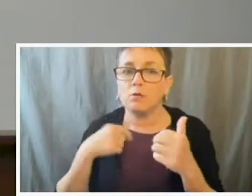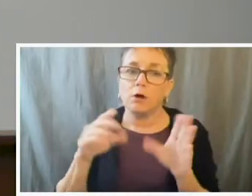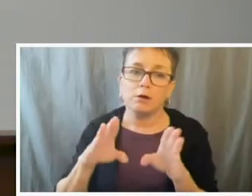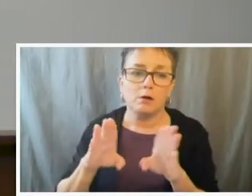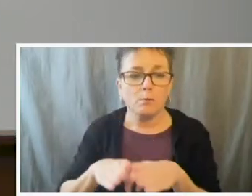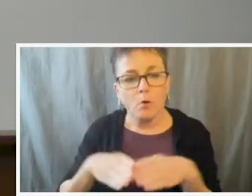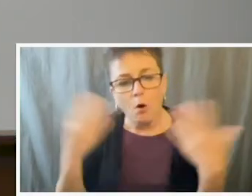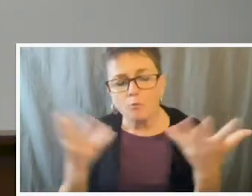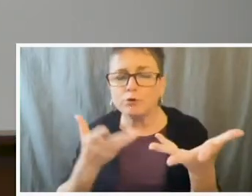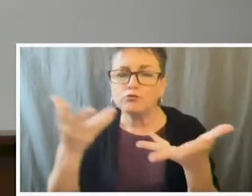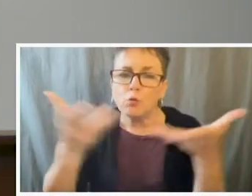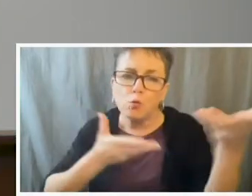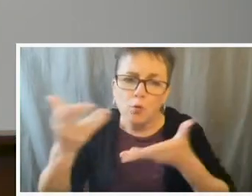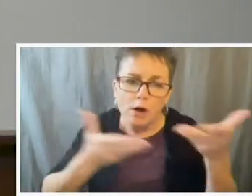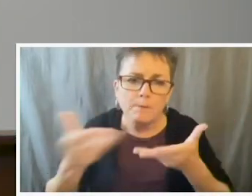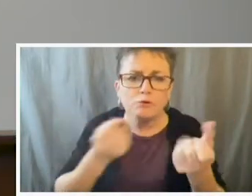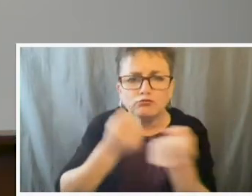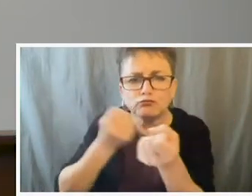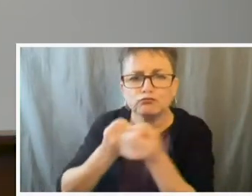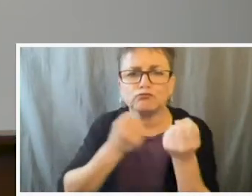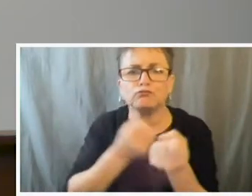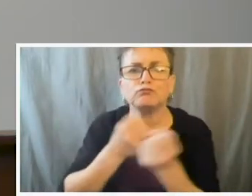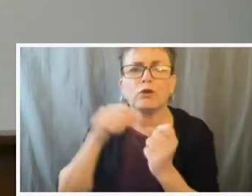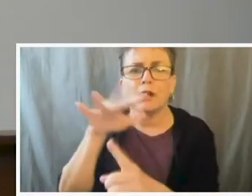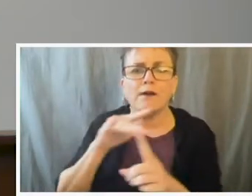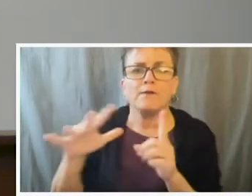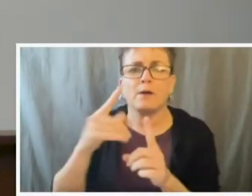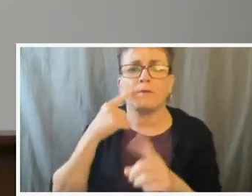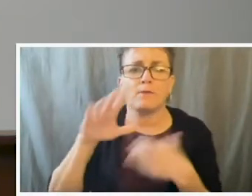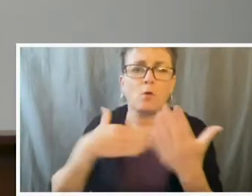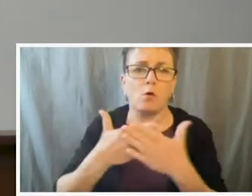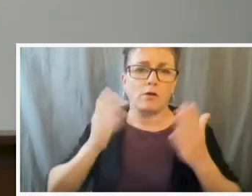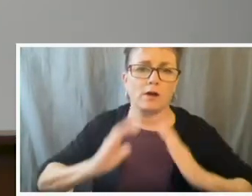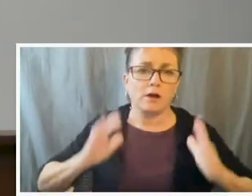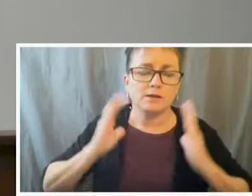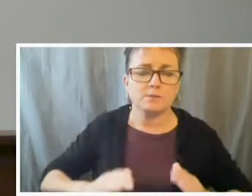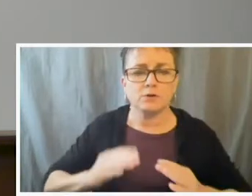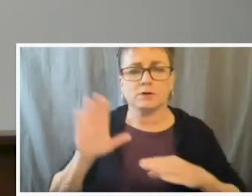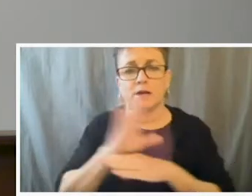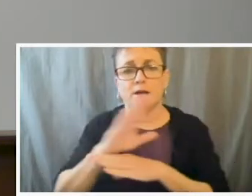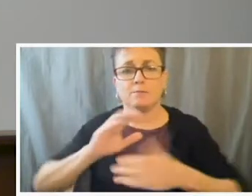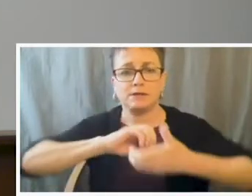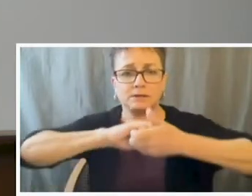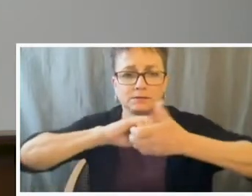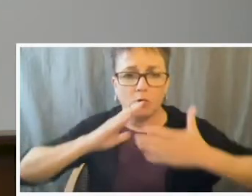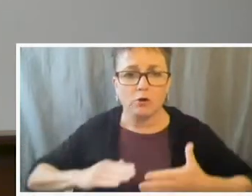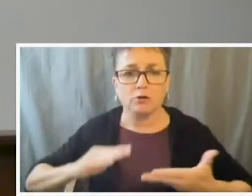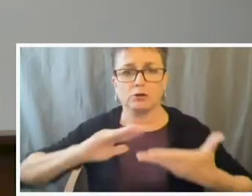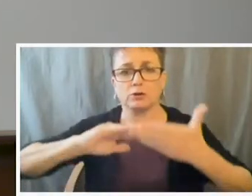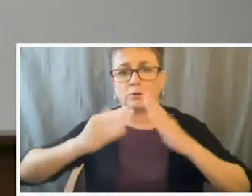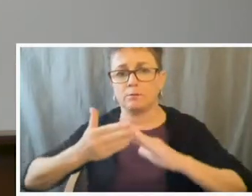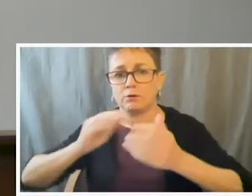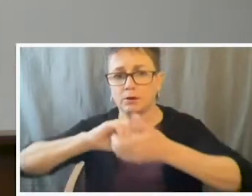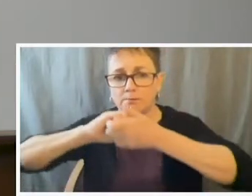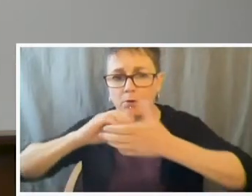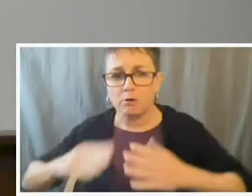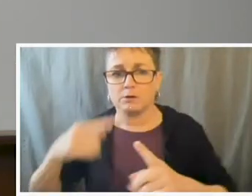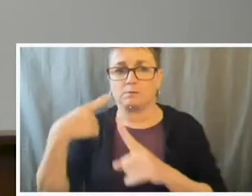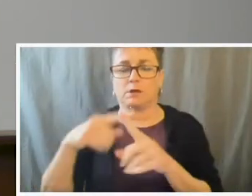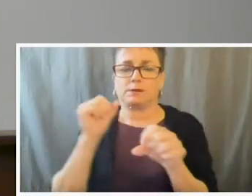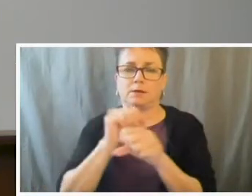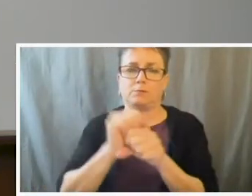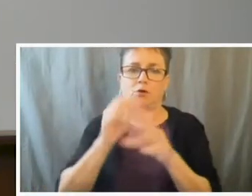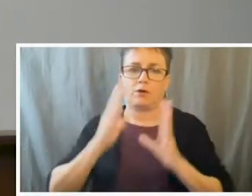and responsive environment to all our customers, business partners, community partners, and employees.